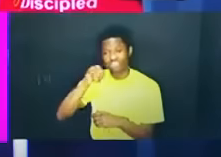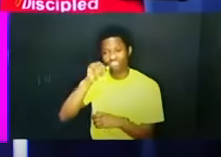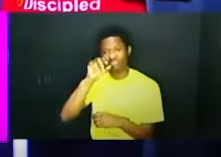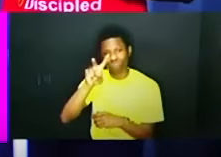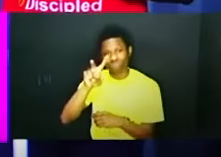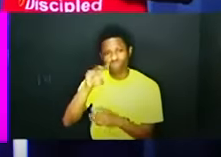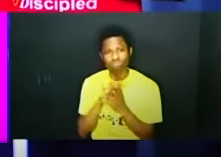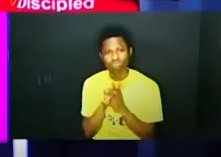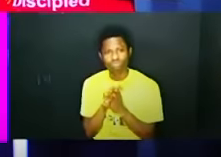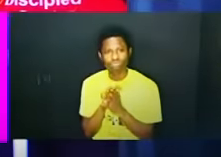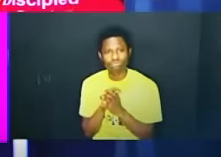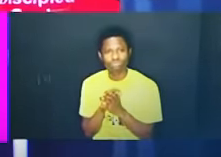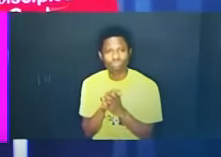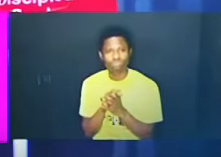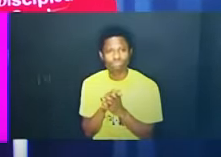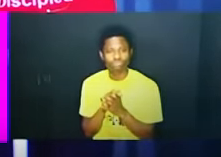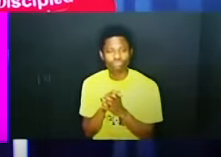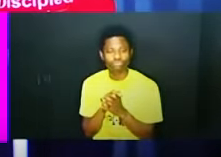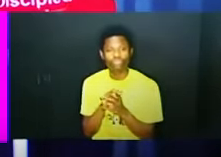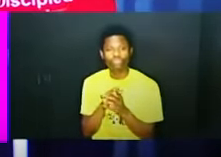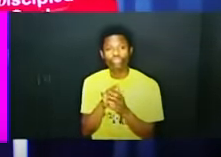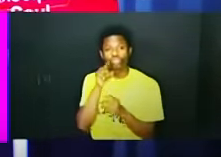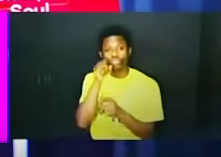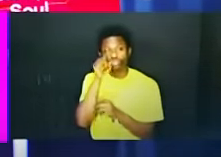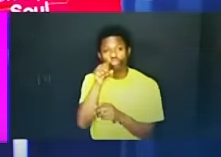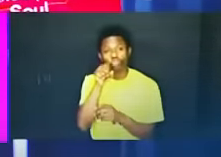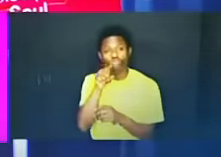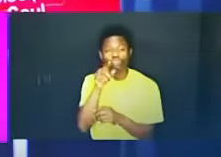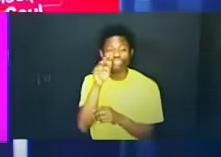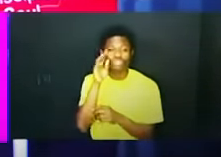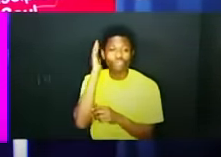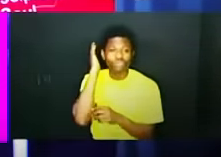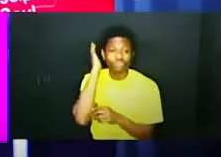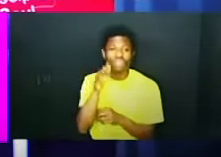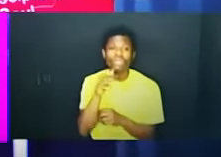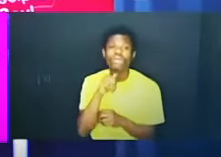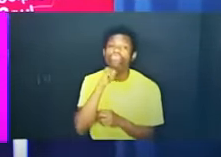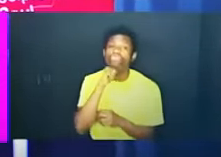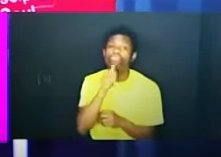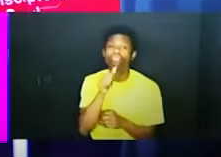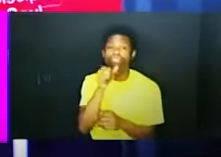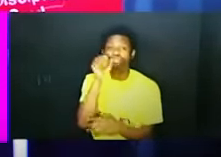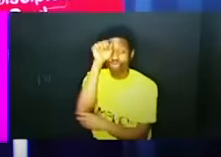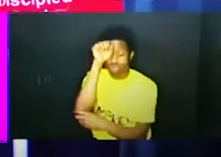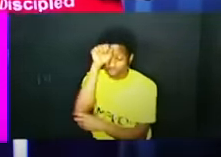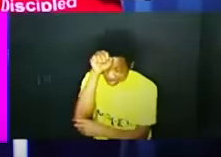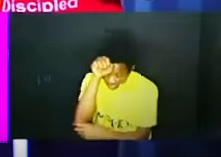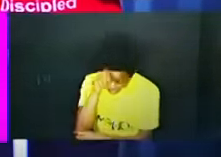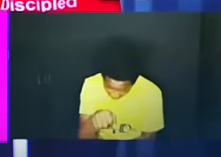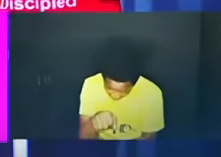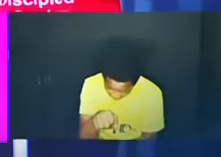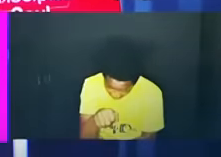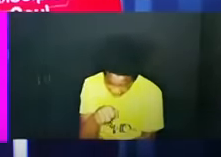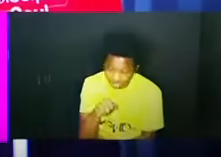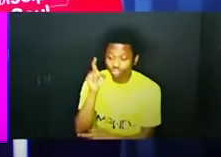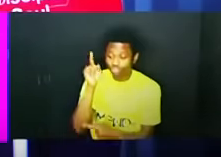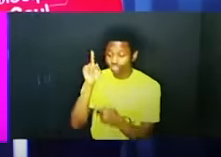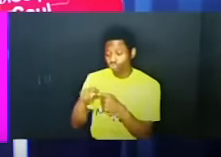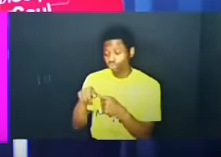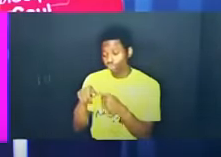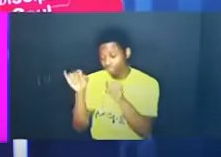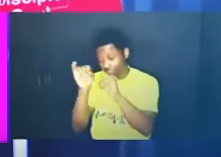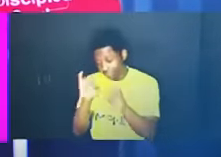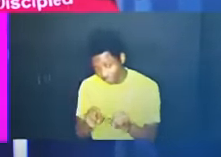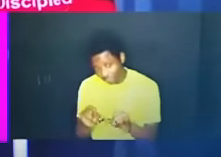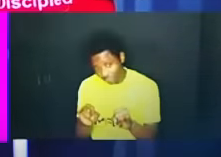Thou shalt not bow down, so thou shalt not shaha thyself to them,